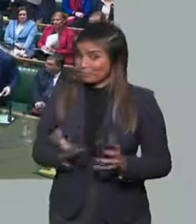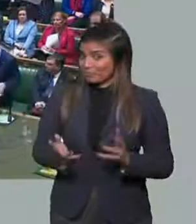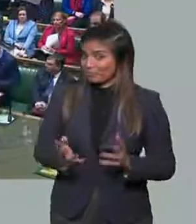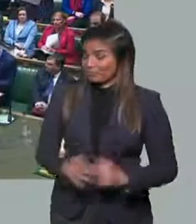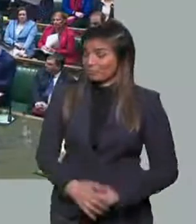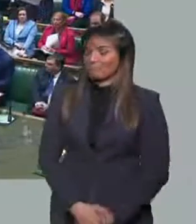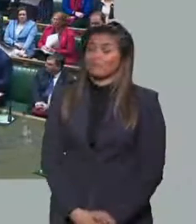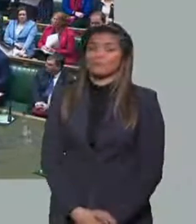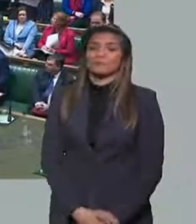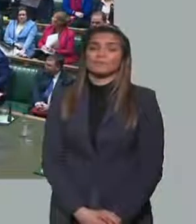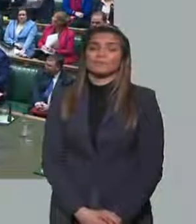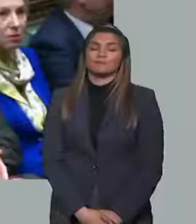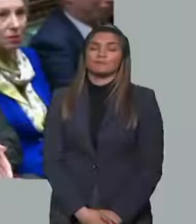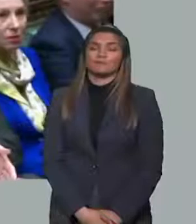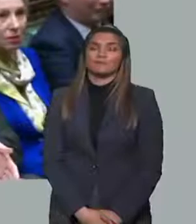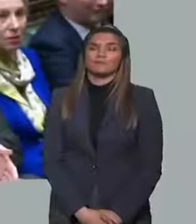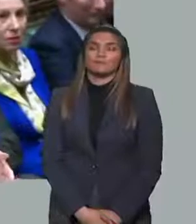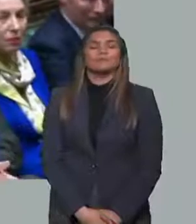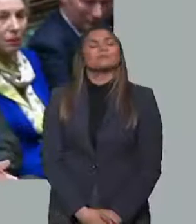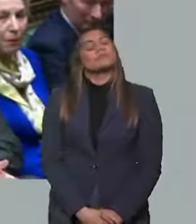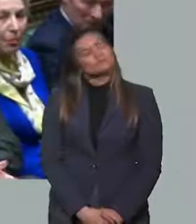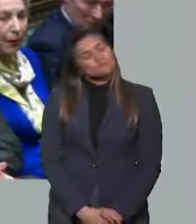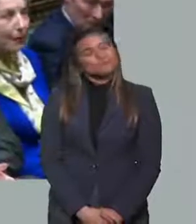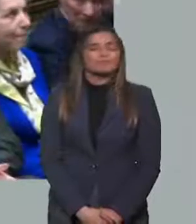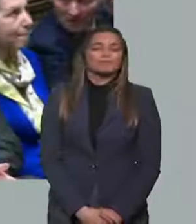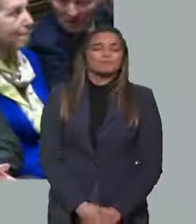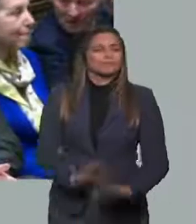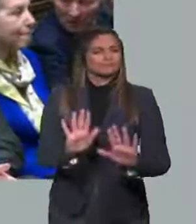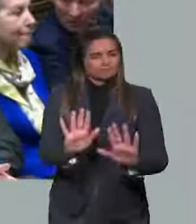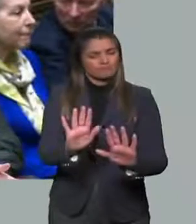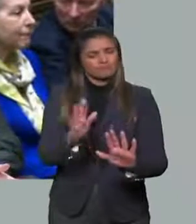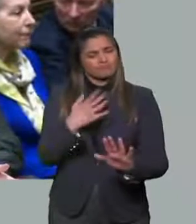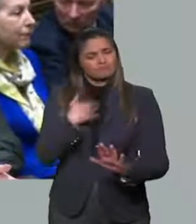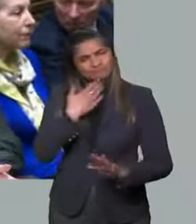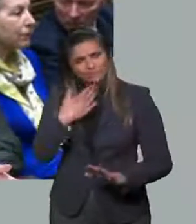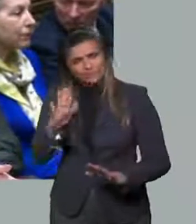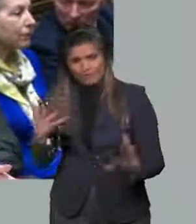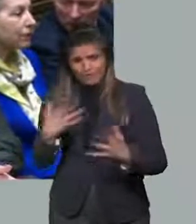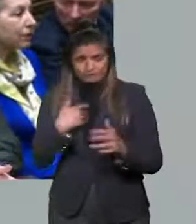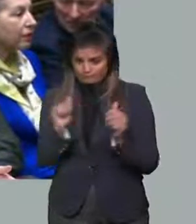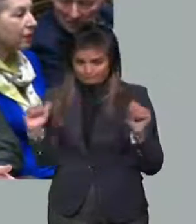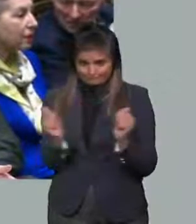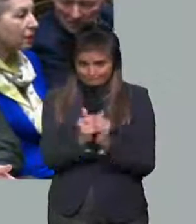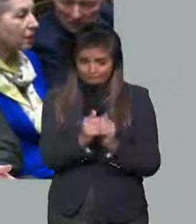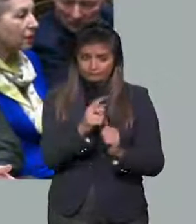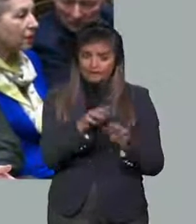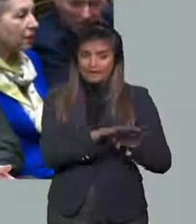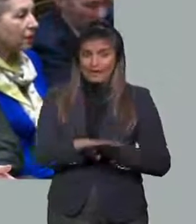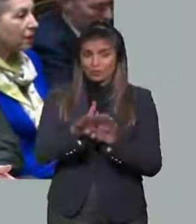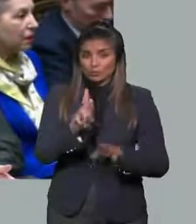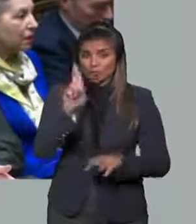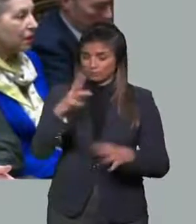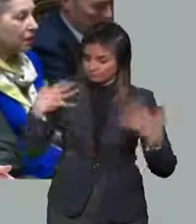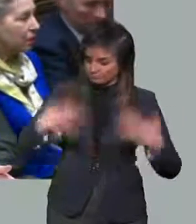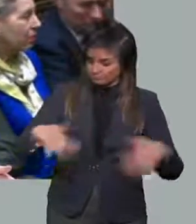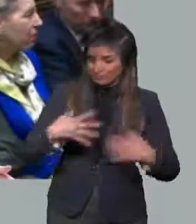Can I thank my honourable friend and just say what an incredible job the National Lottery has done, delivering £45 billion to good